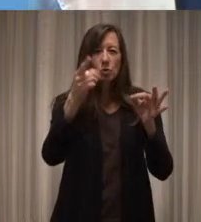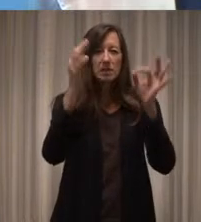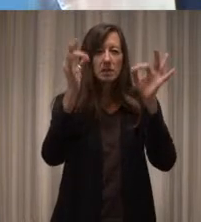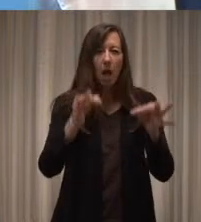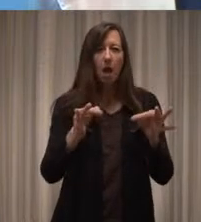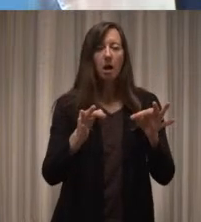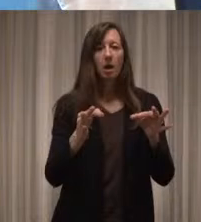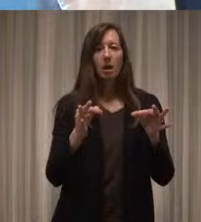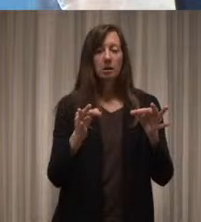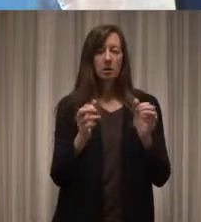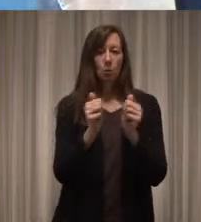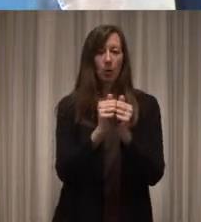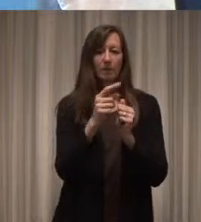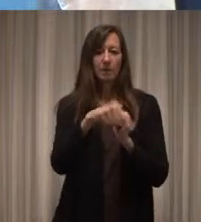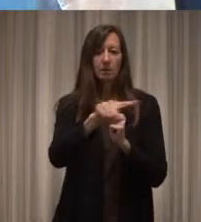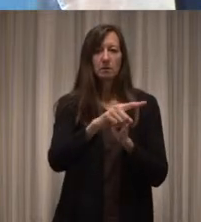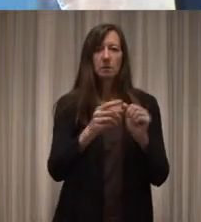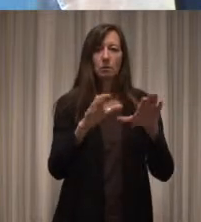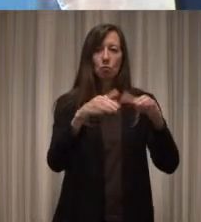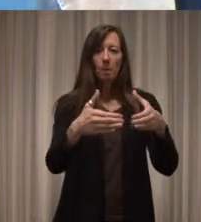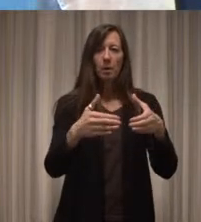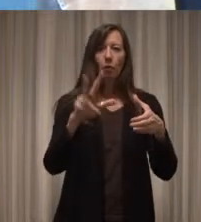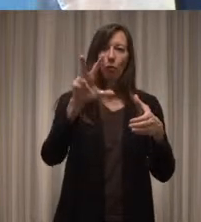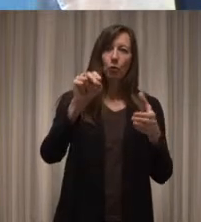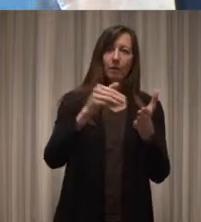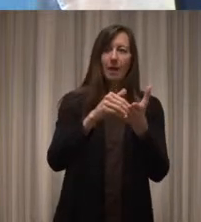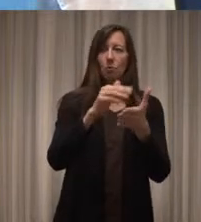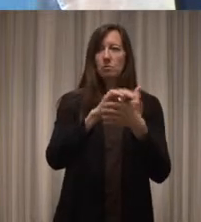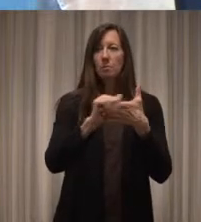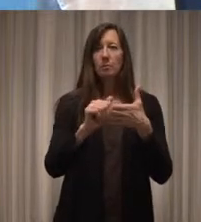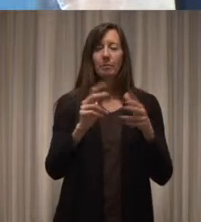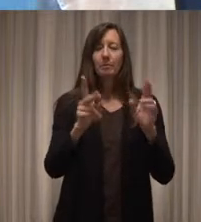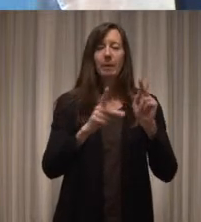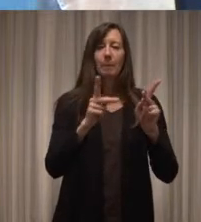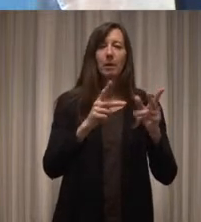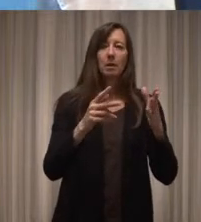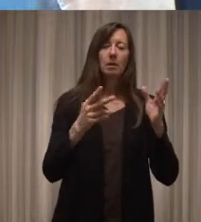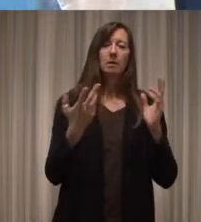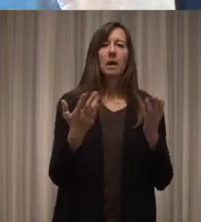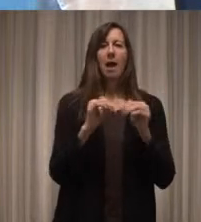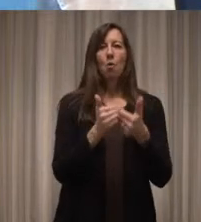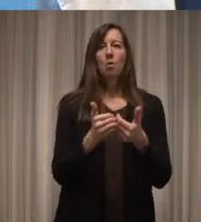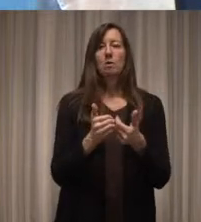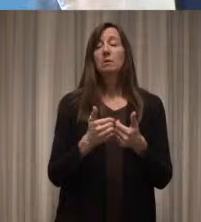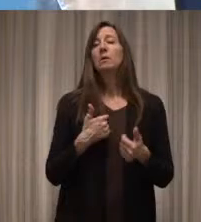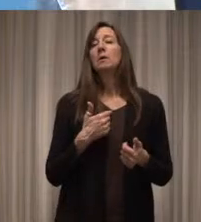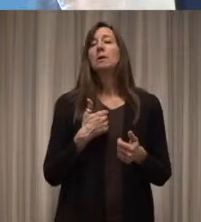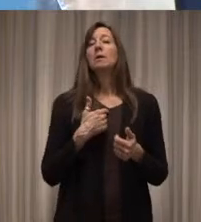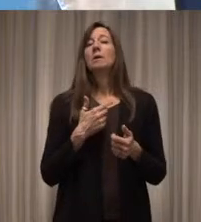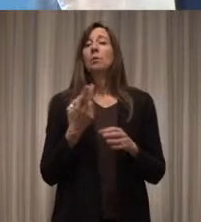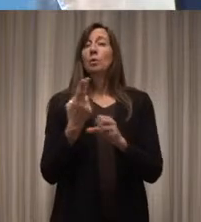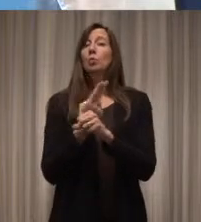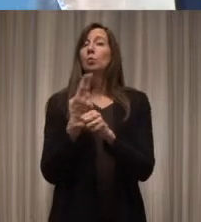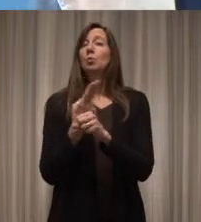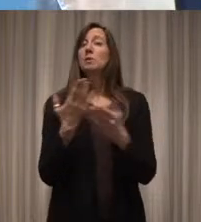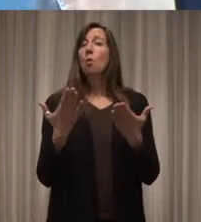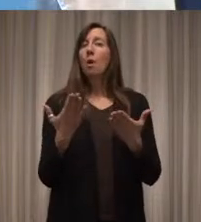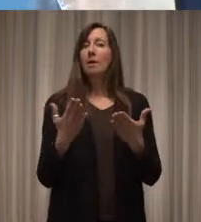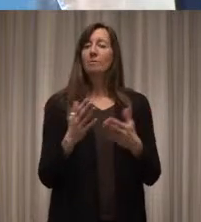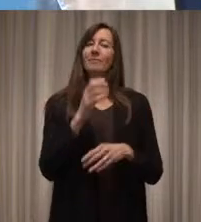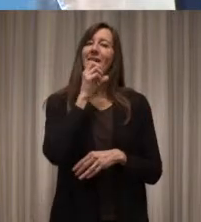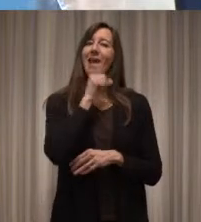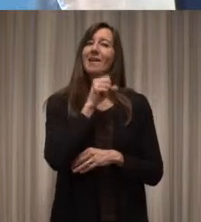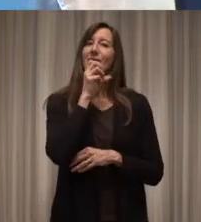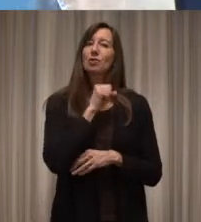use the medical research and primarily use age. So, for example, an individual who's